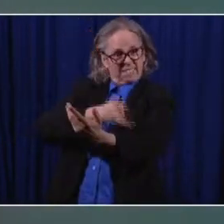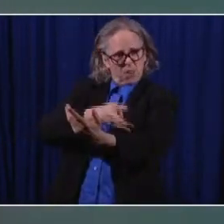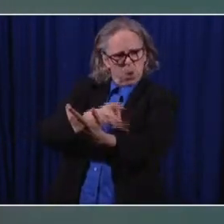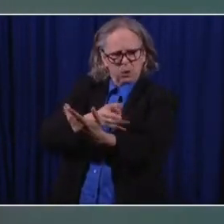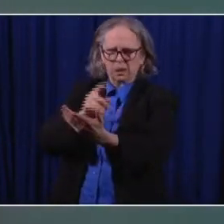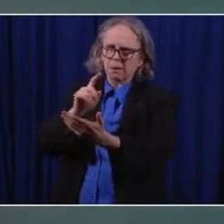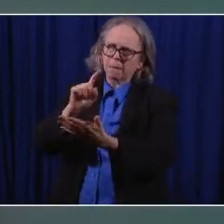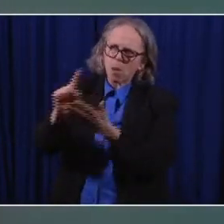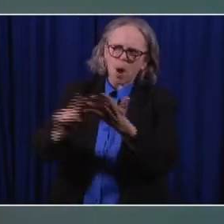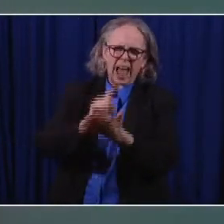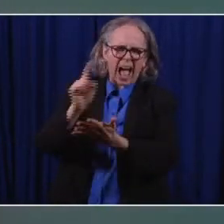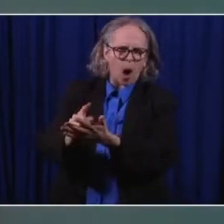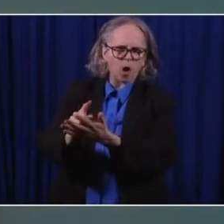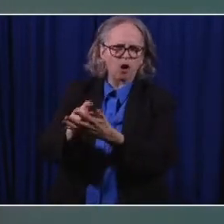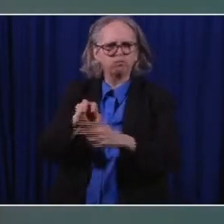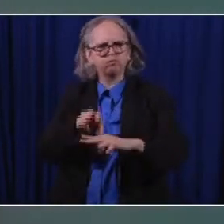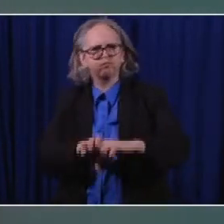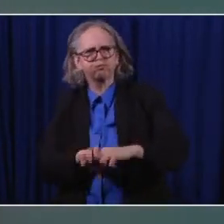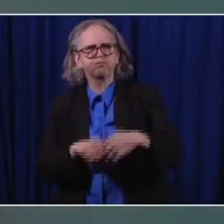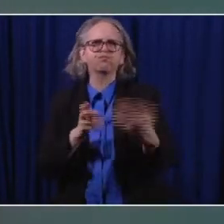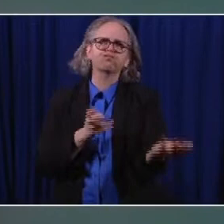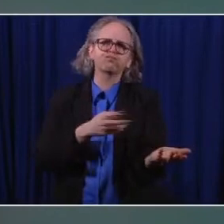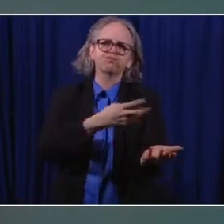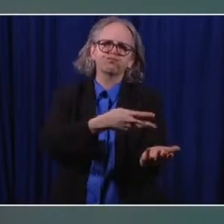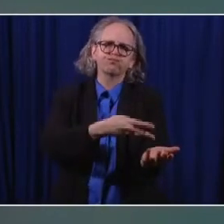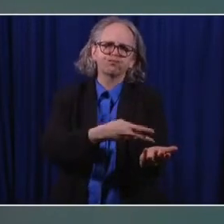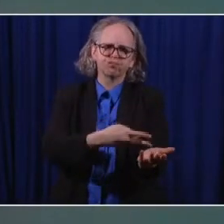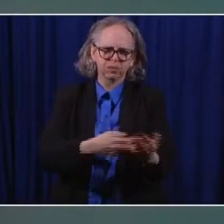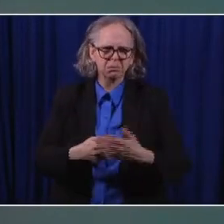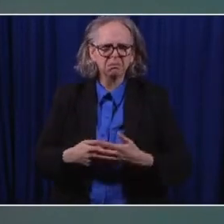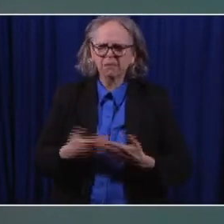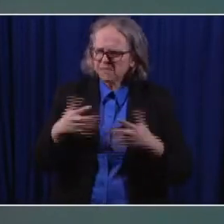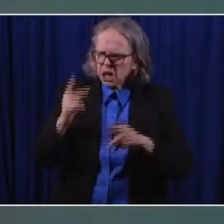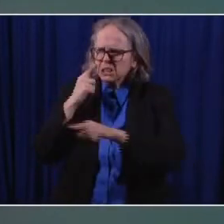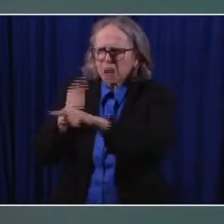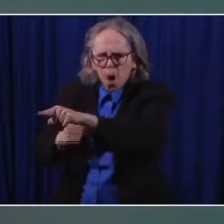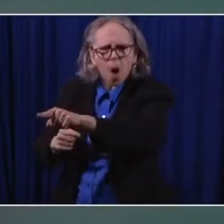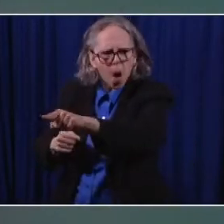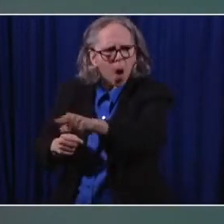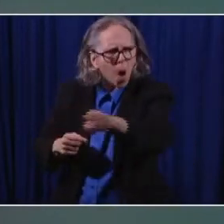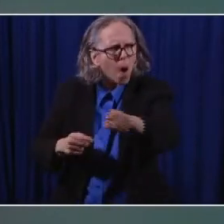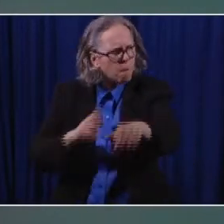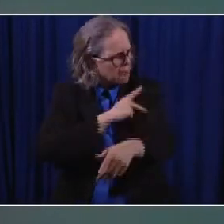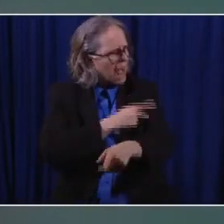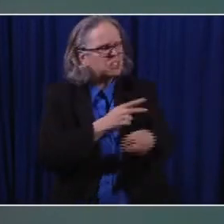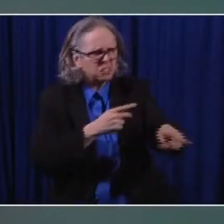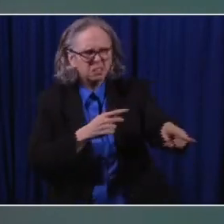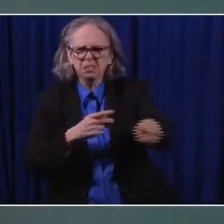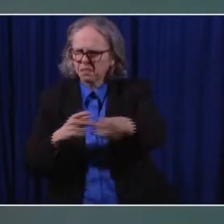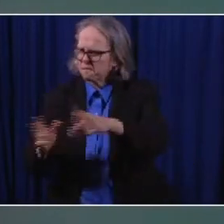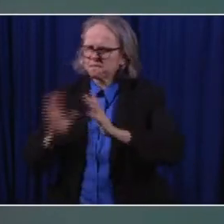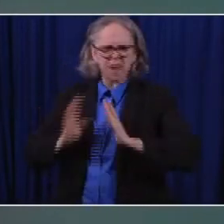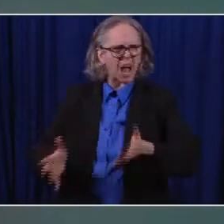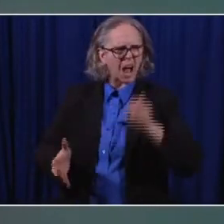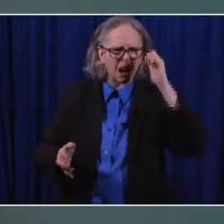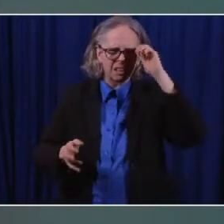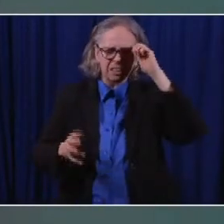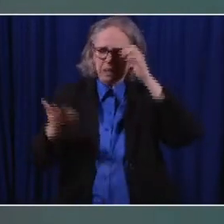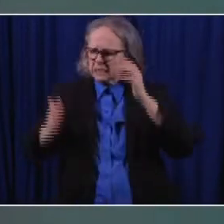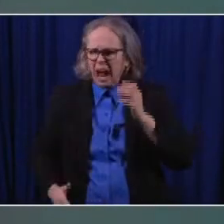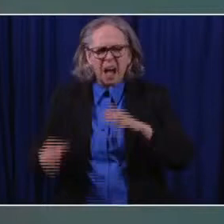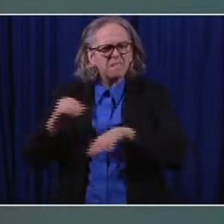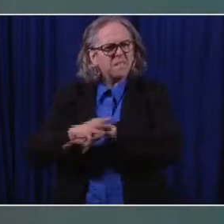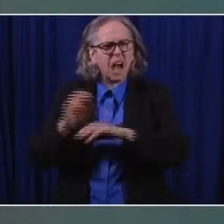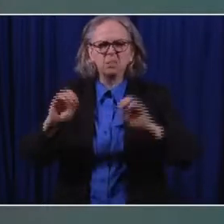Honestly, generally well tolerated from what I've seen from patients getting it. And again, like I said, this can keep people from